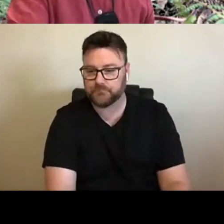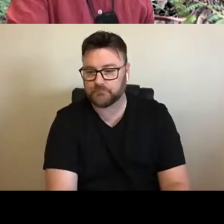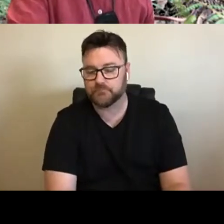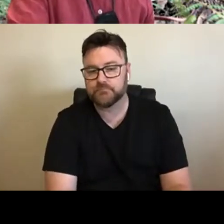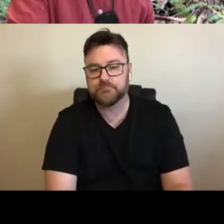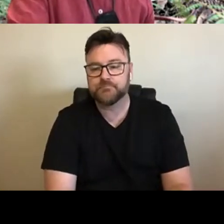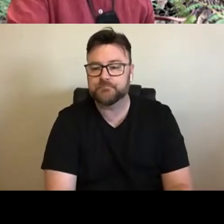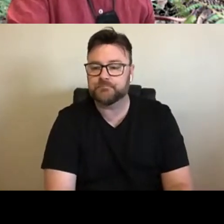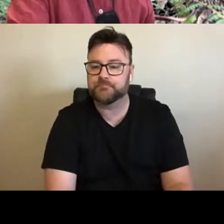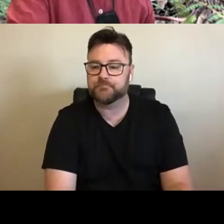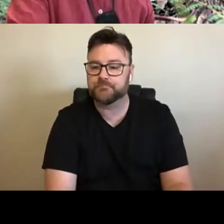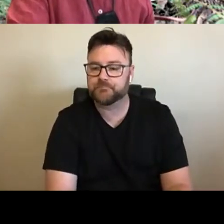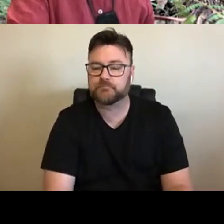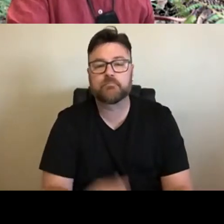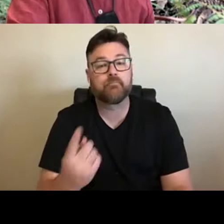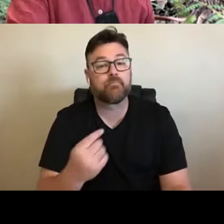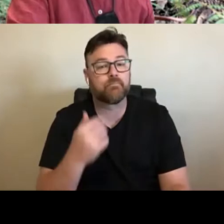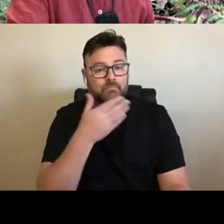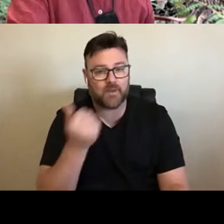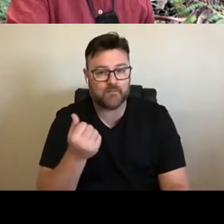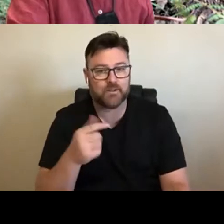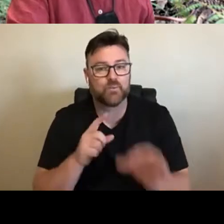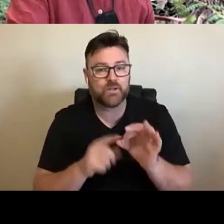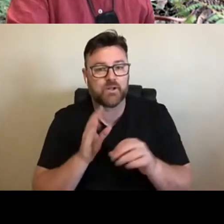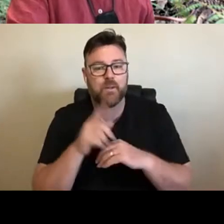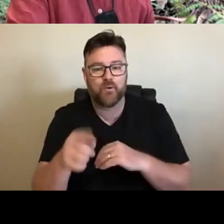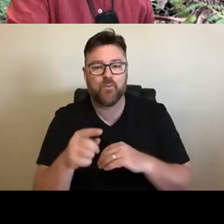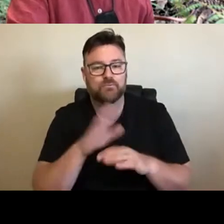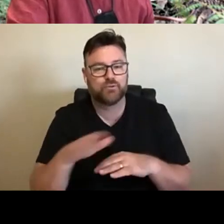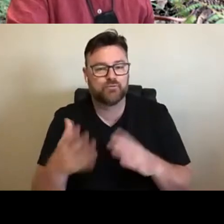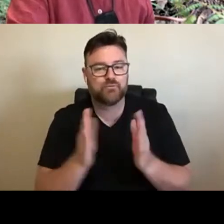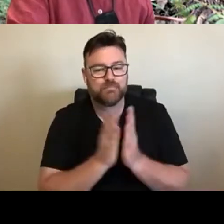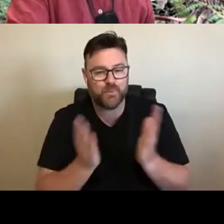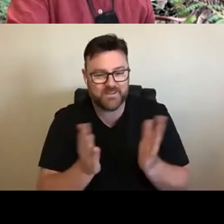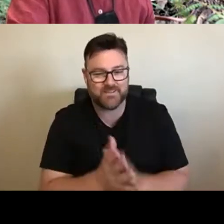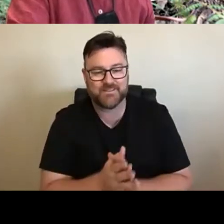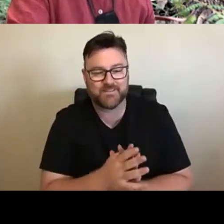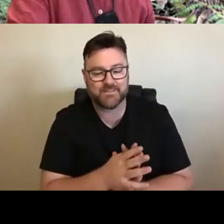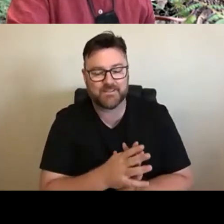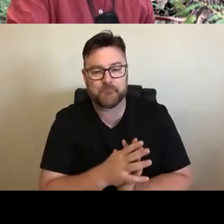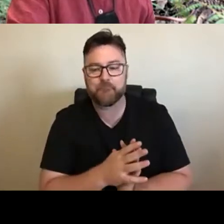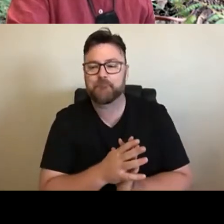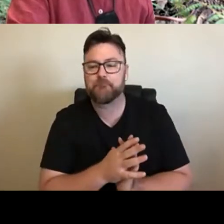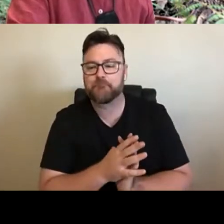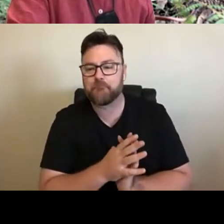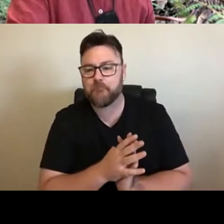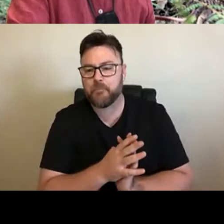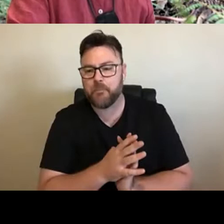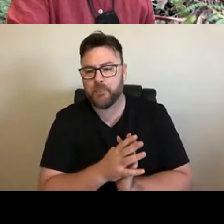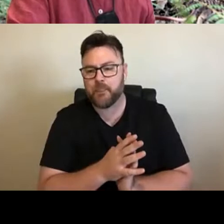just finish. There's a lovely question about your children's book, so I'm going to finish with that question. So it comes from, I think you pronounce it